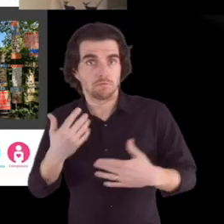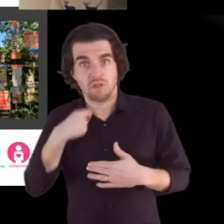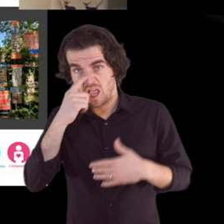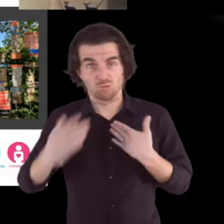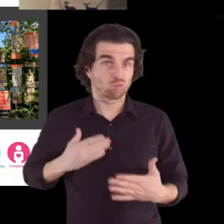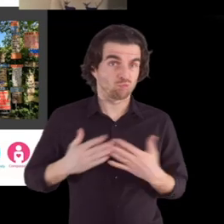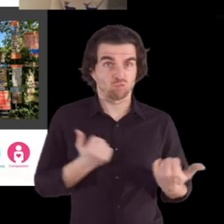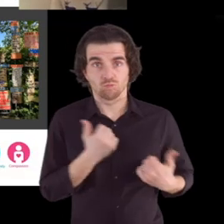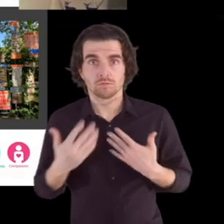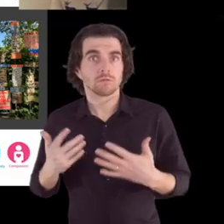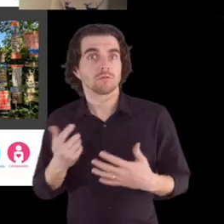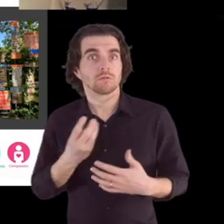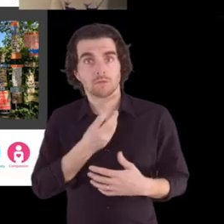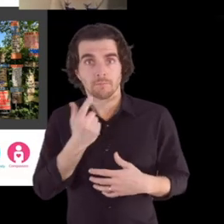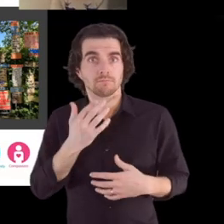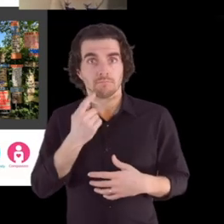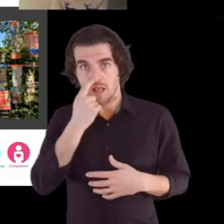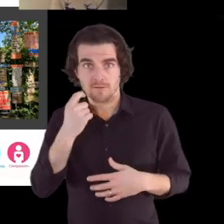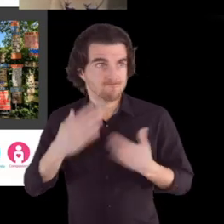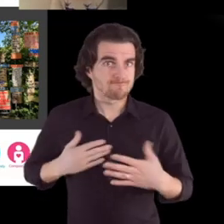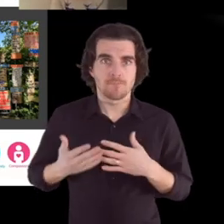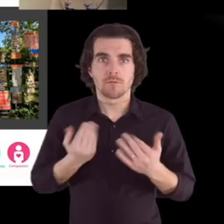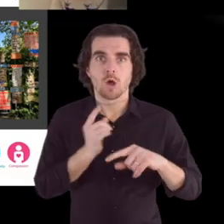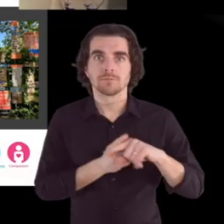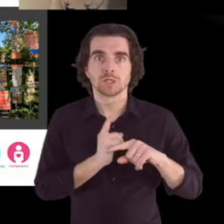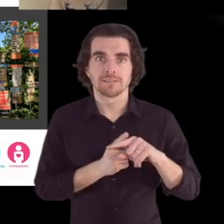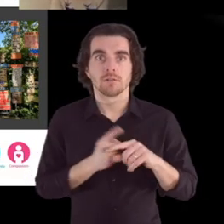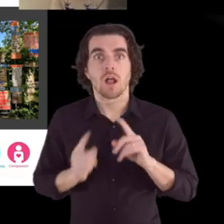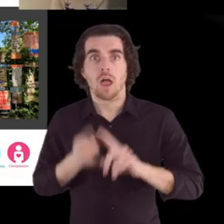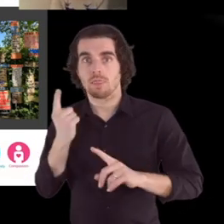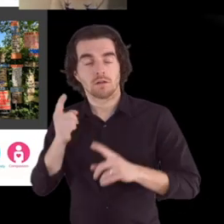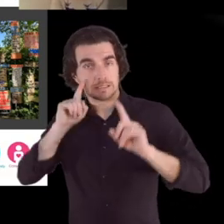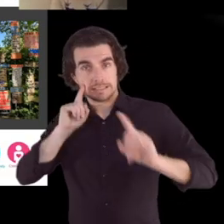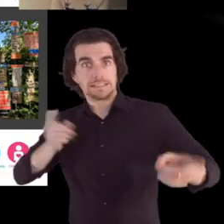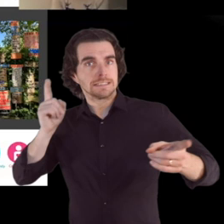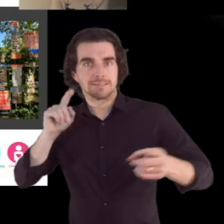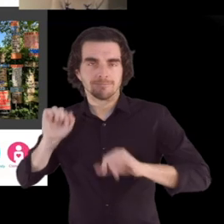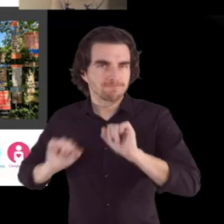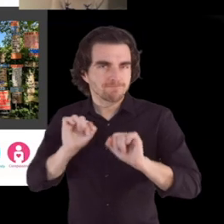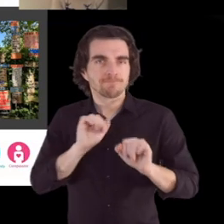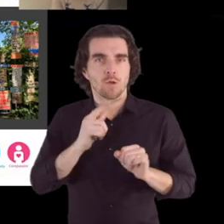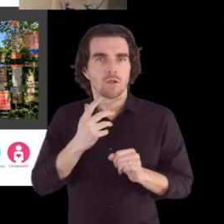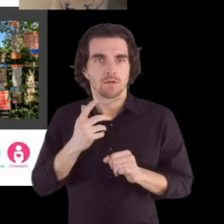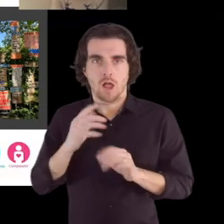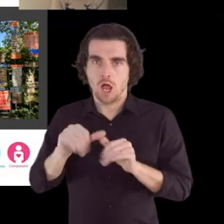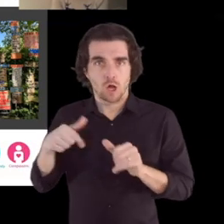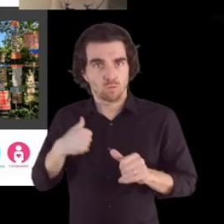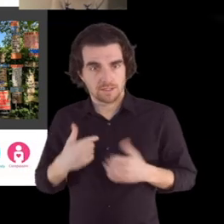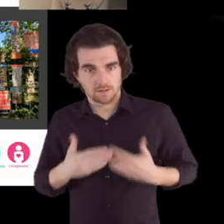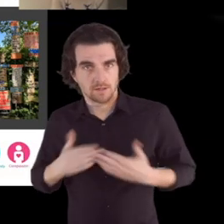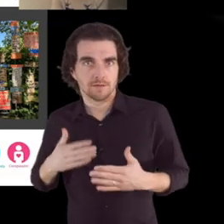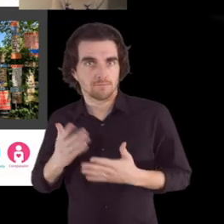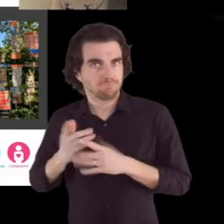feel able to deal with this. We may be more able to deal with it in a positive way. Whereas we feel that we're not able to, then that could impact how we're dealing